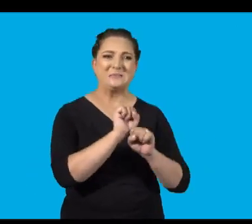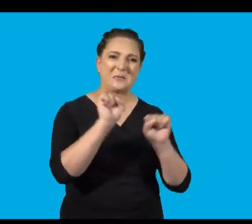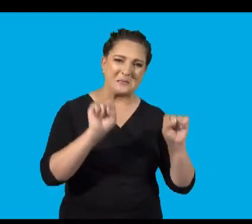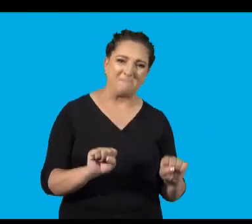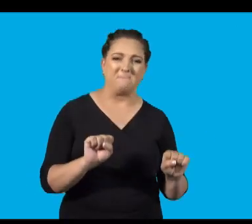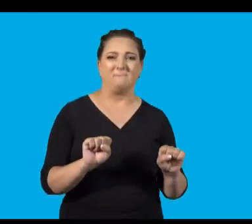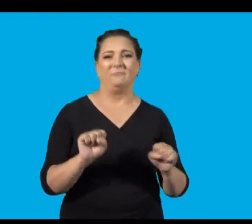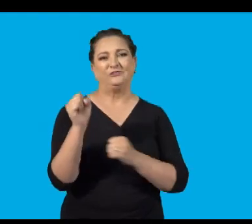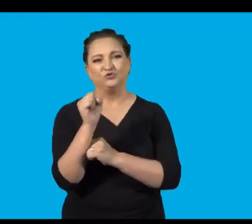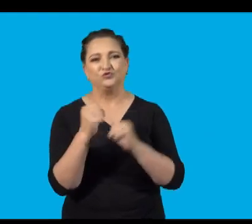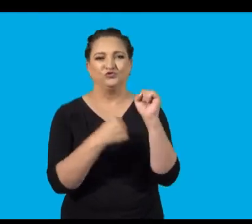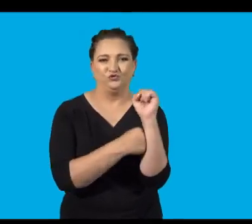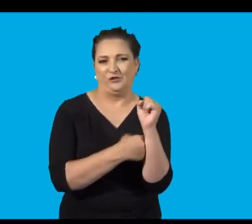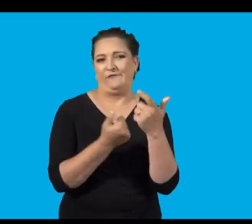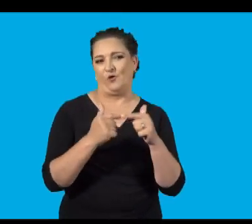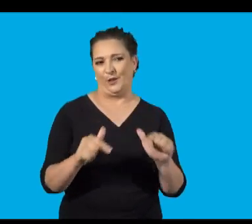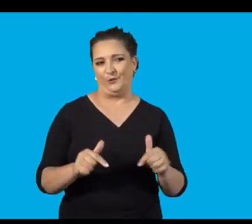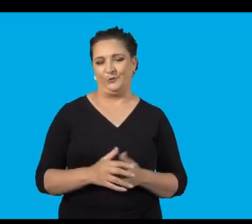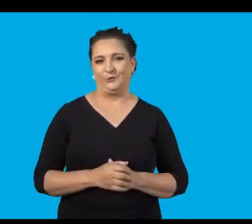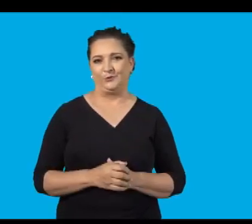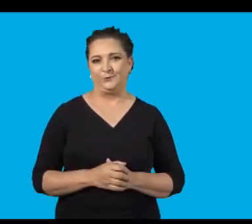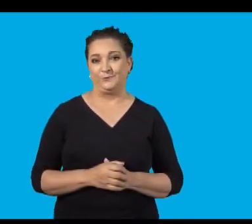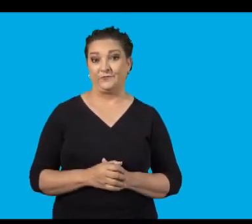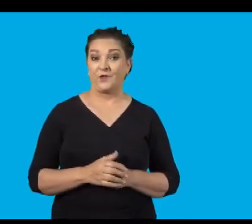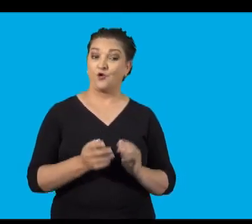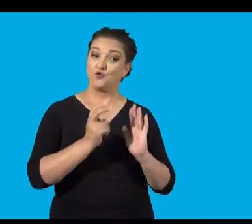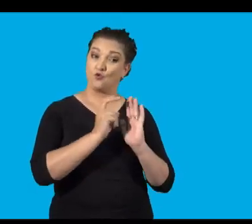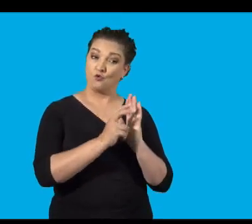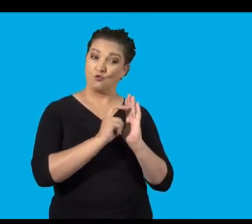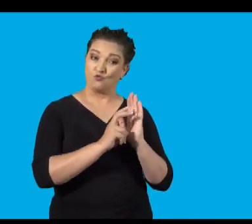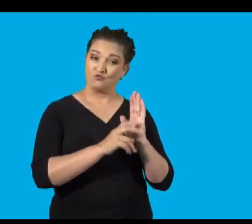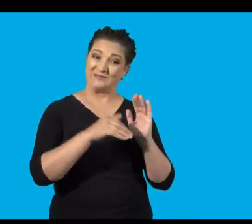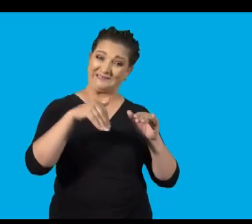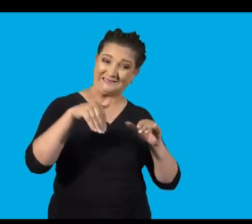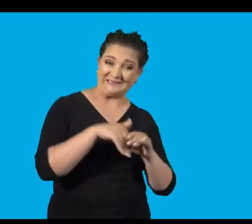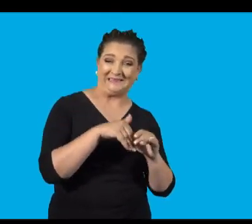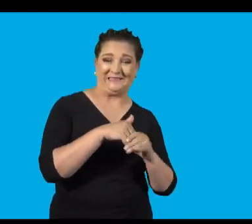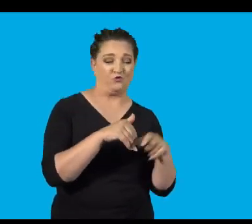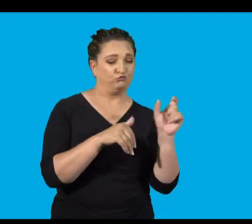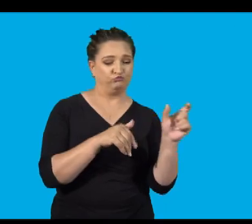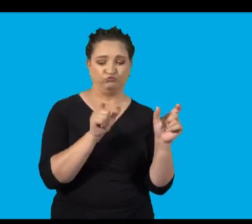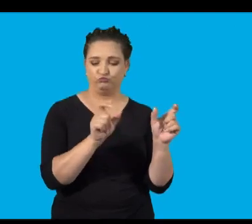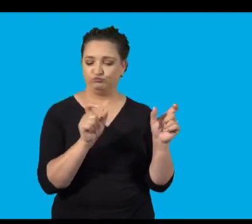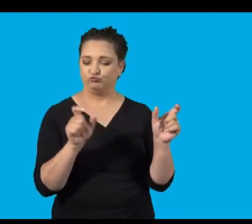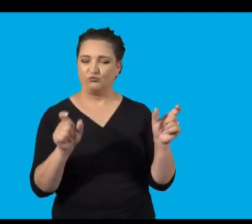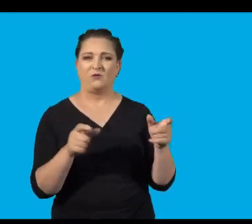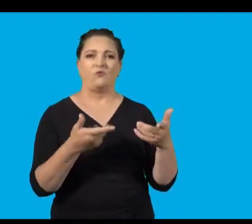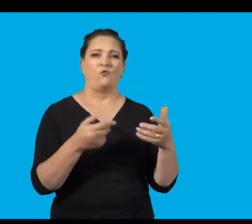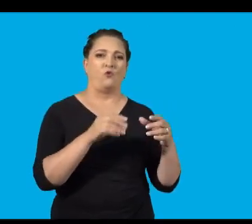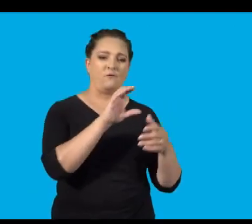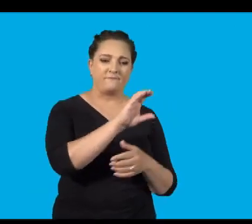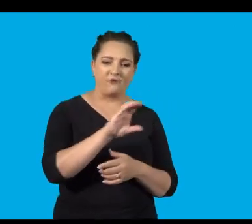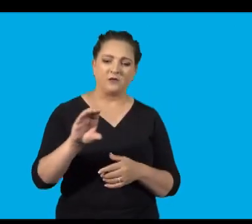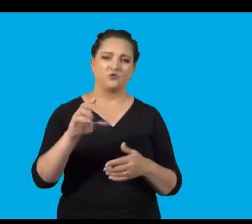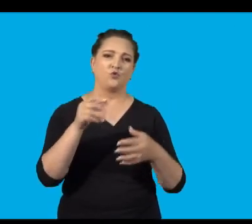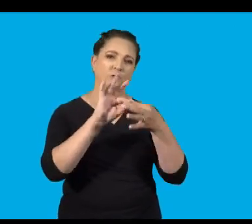a system and a structure of language, right? And the rules that govern the composition of words, phrases,